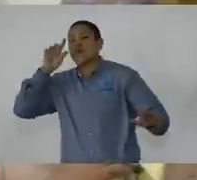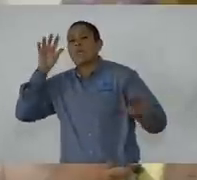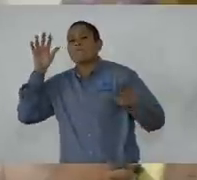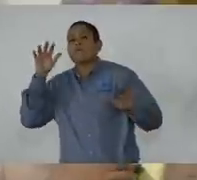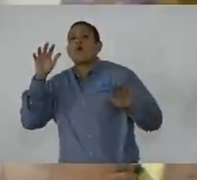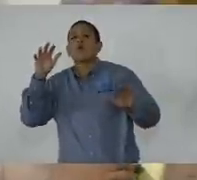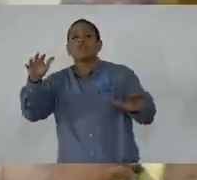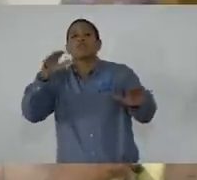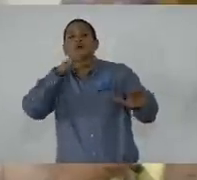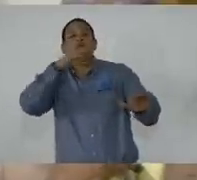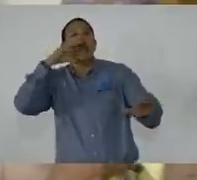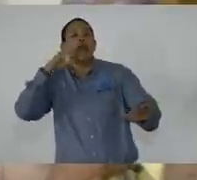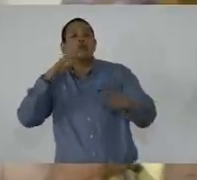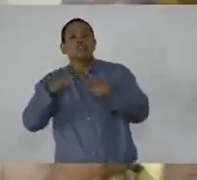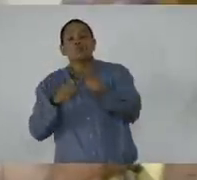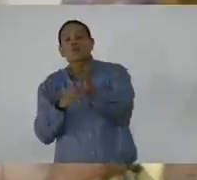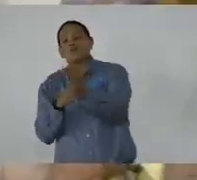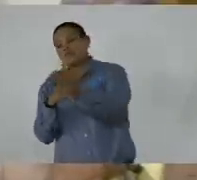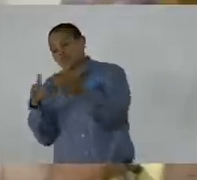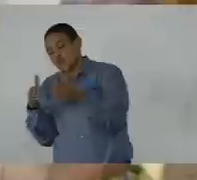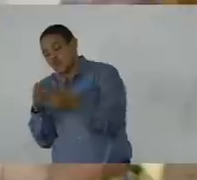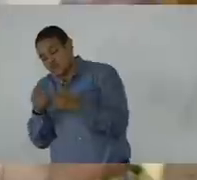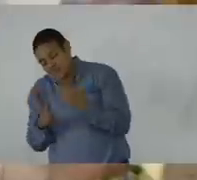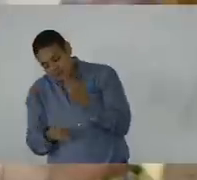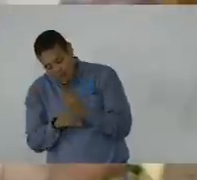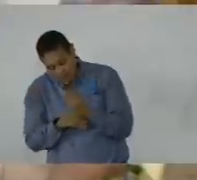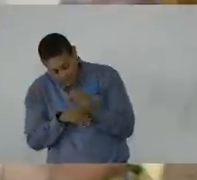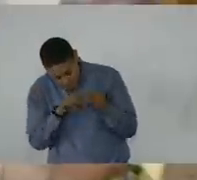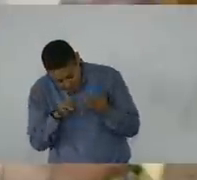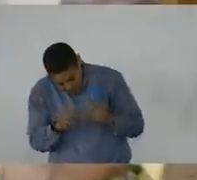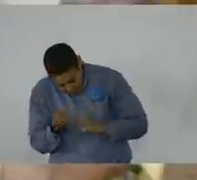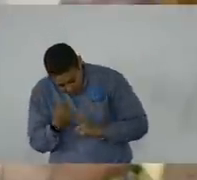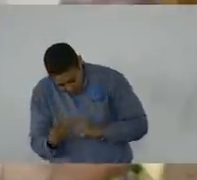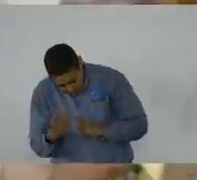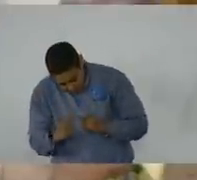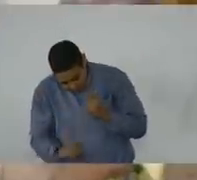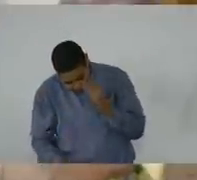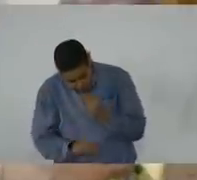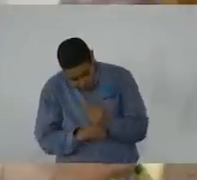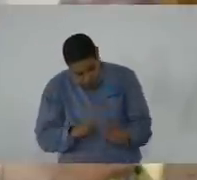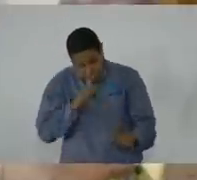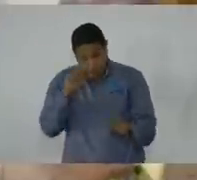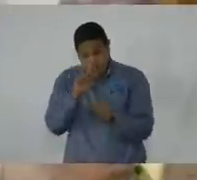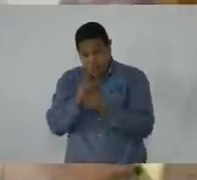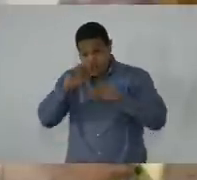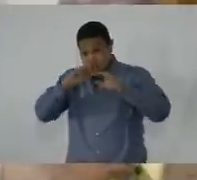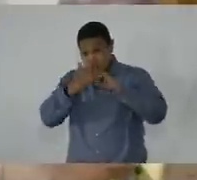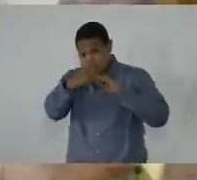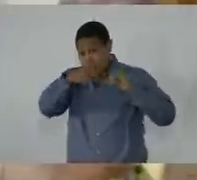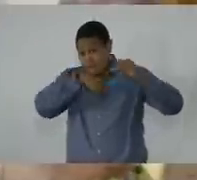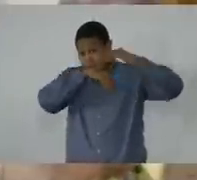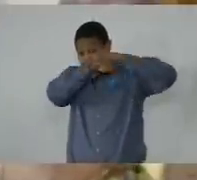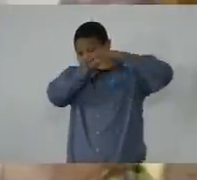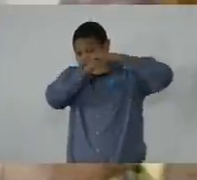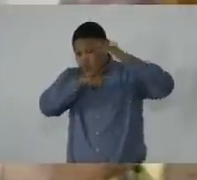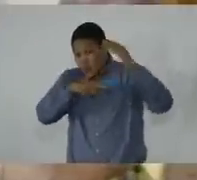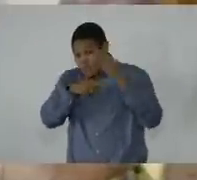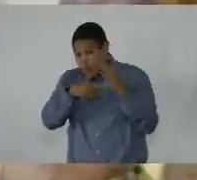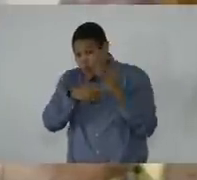the agriculture and fisheries sector's output, and to ensure that Jamaicans have access to